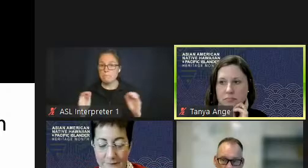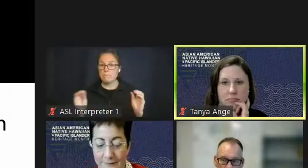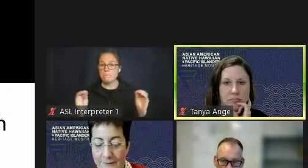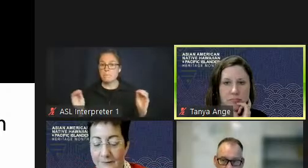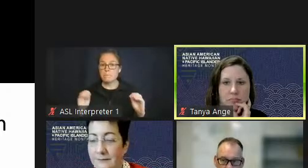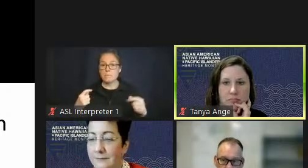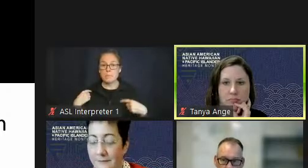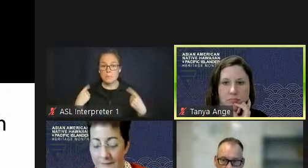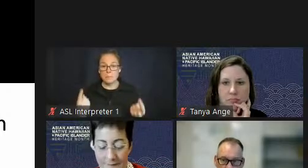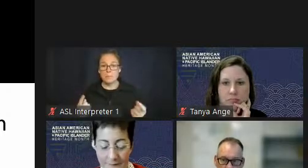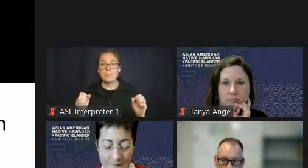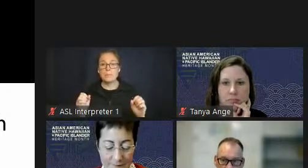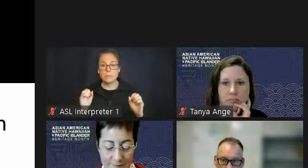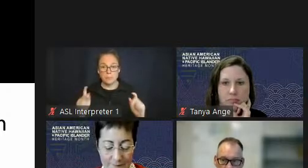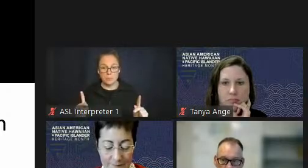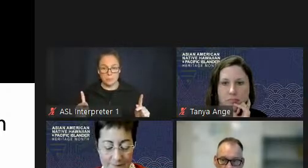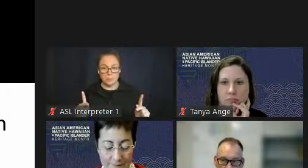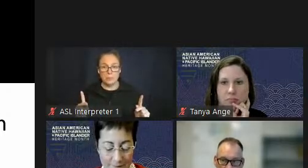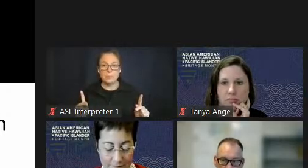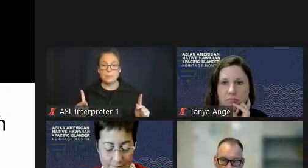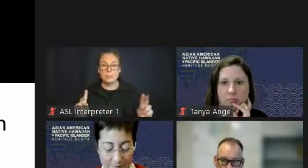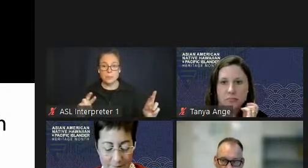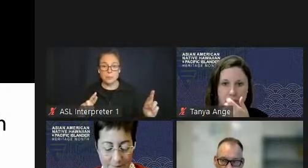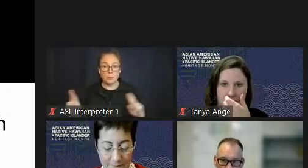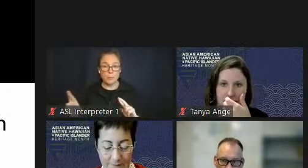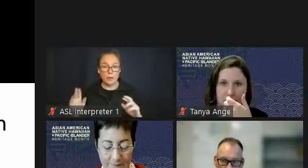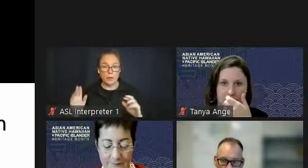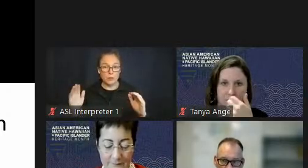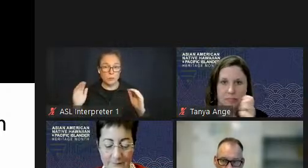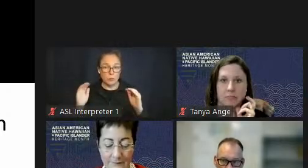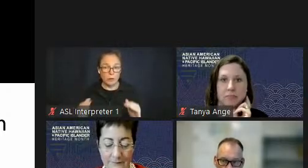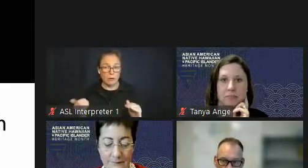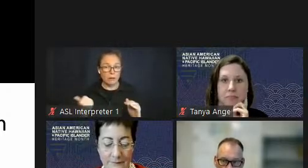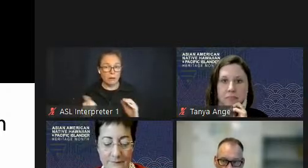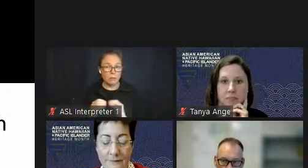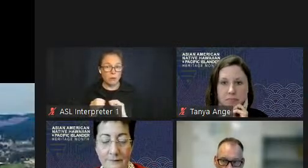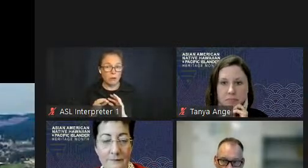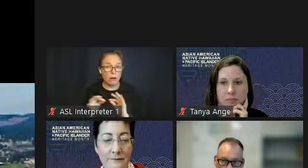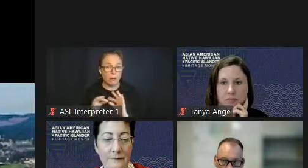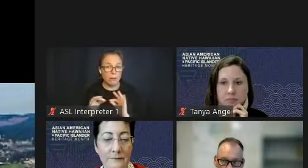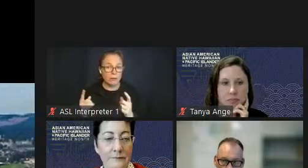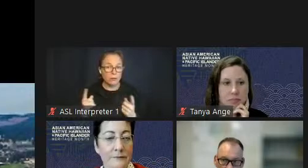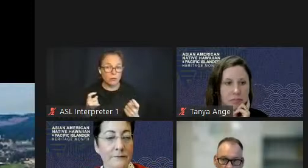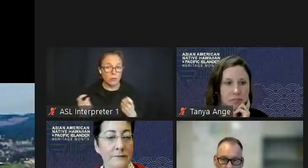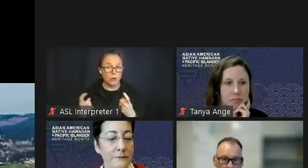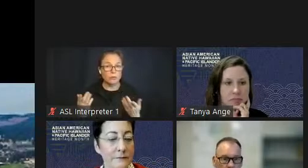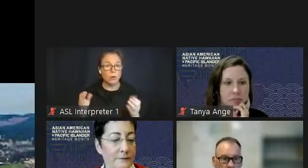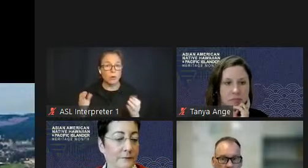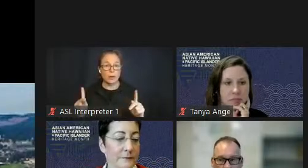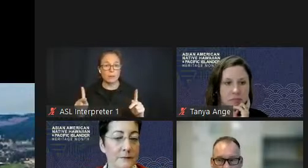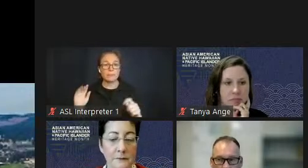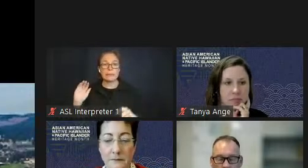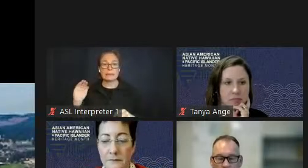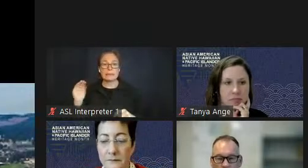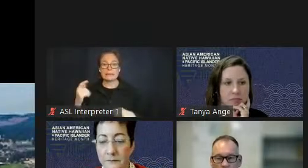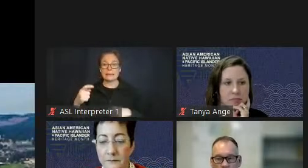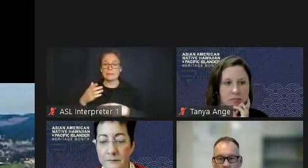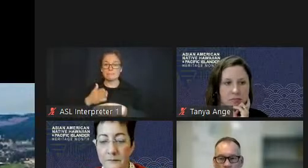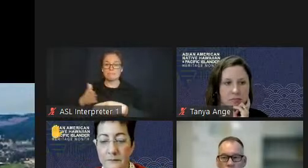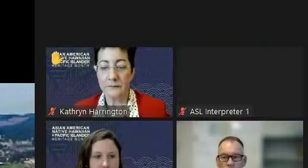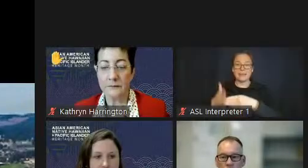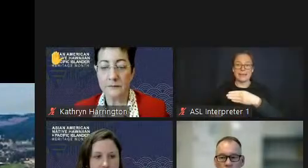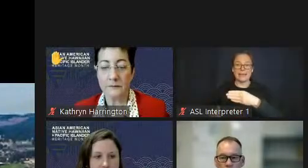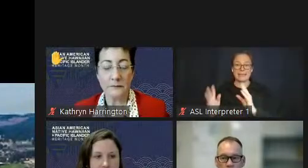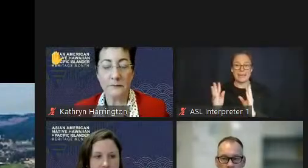Okay, so are we ready to move on? Any other comments or questions? So it looks like we're at the end of our meeting